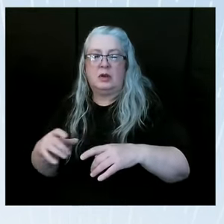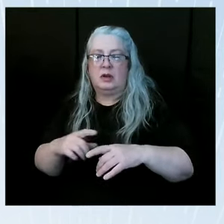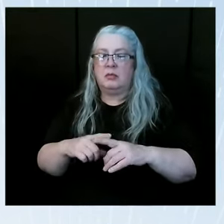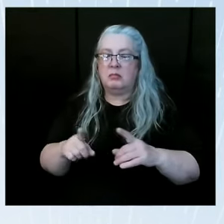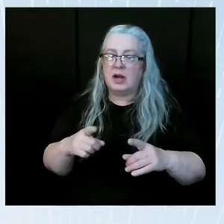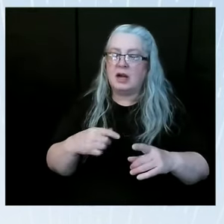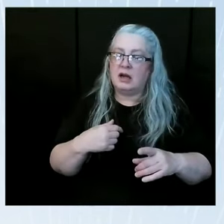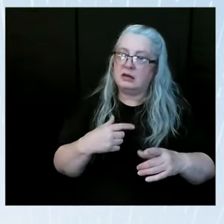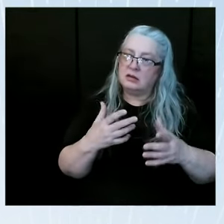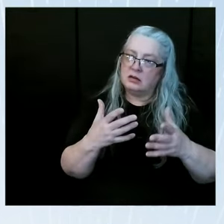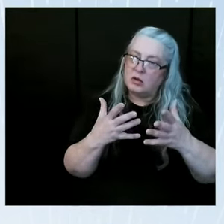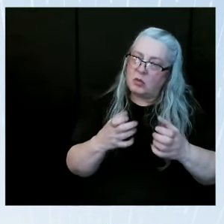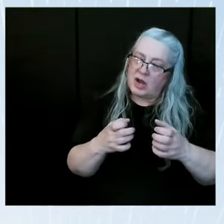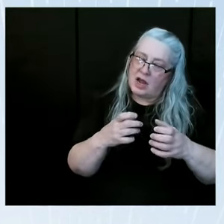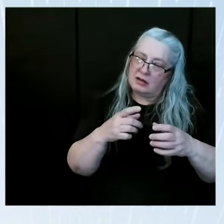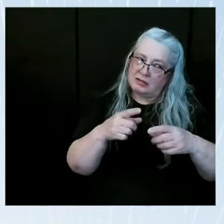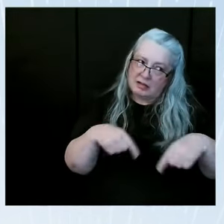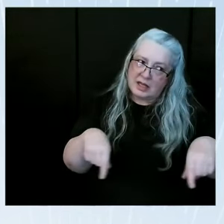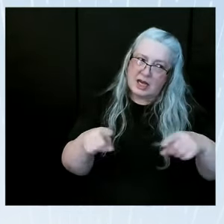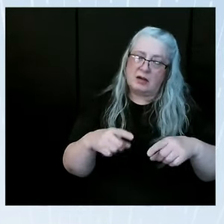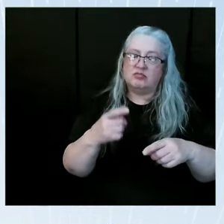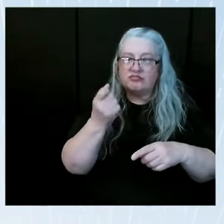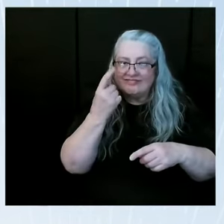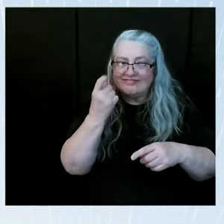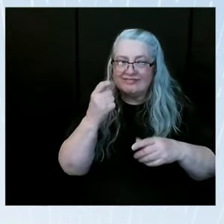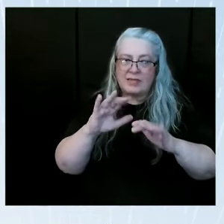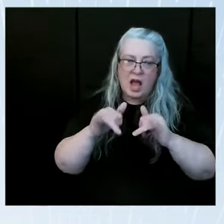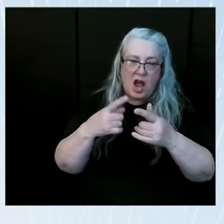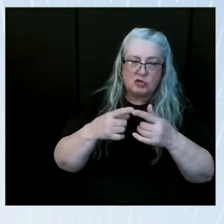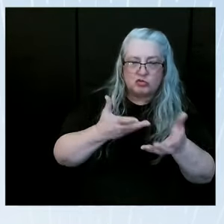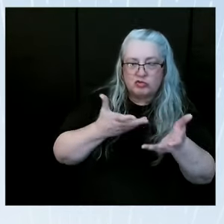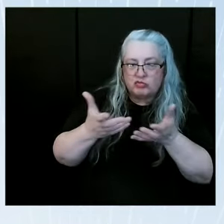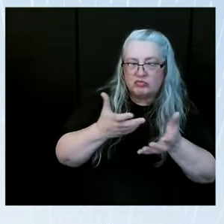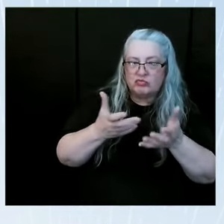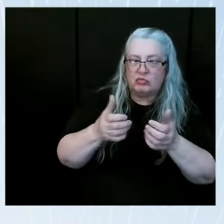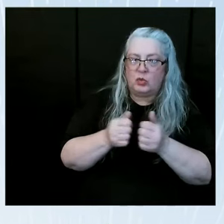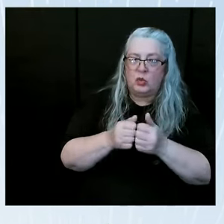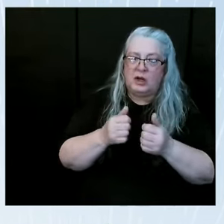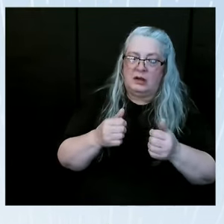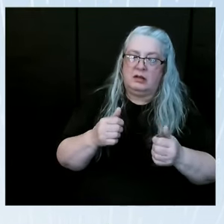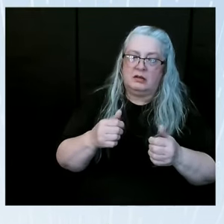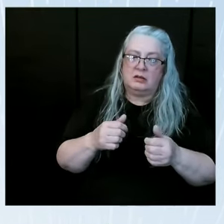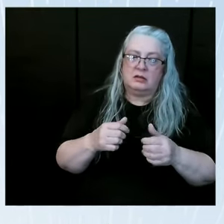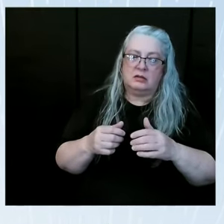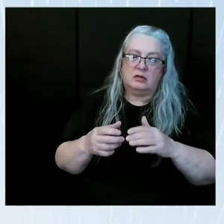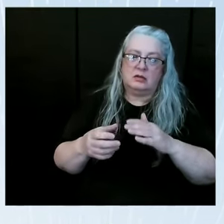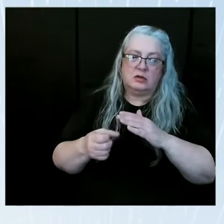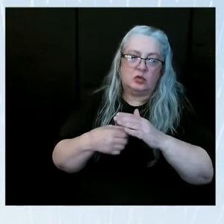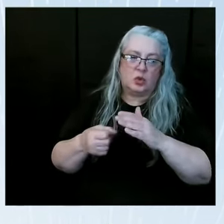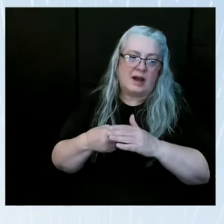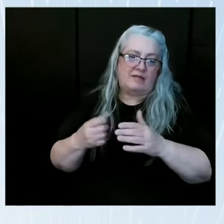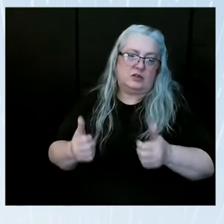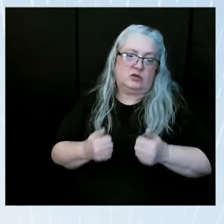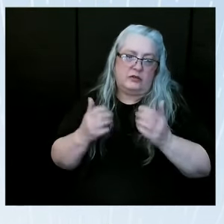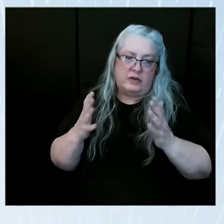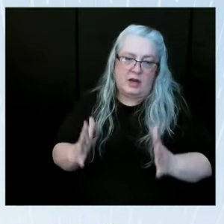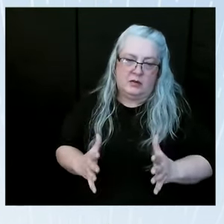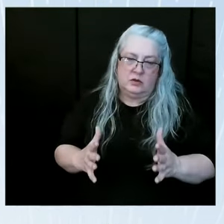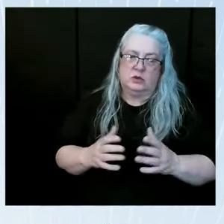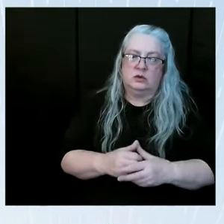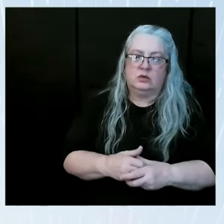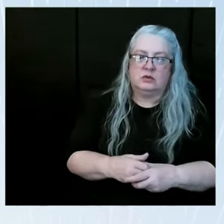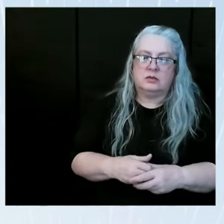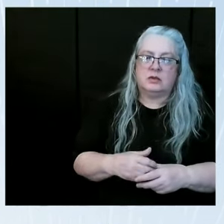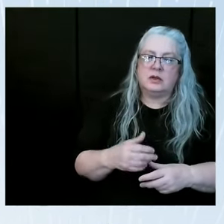to detect when something is amiss, and perhaps rescue some individuals. And I'll share an anecdote on that